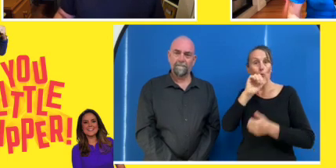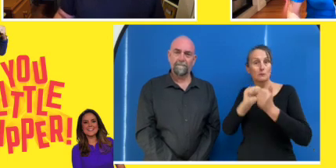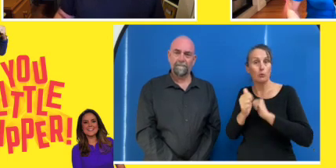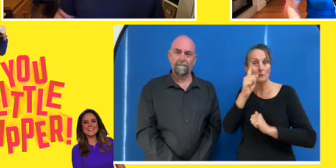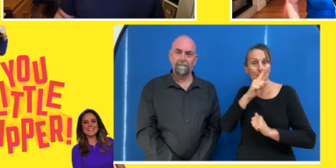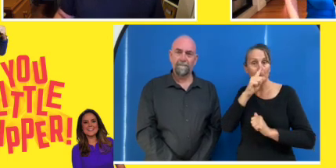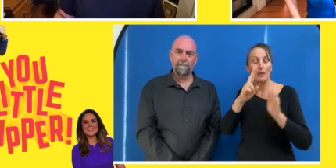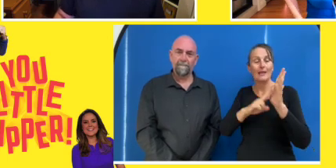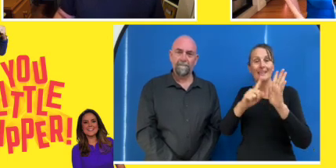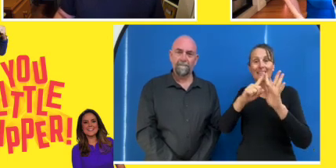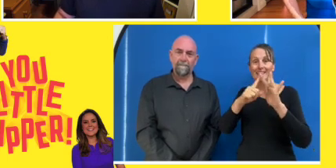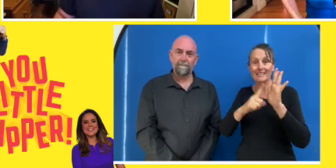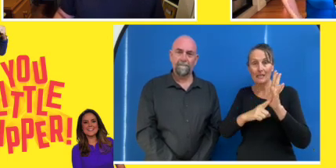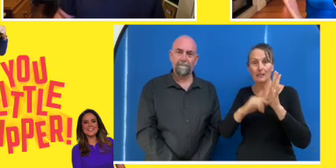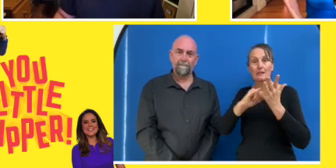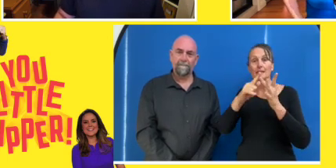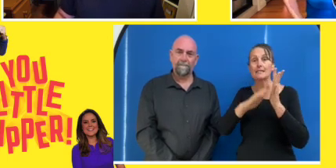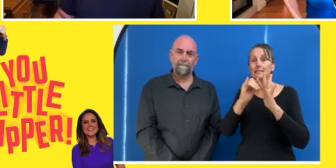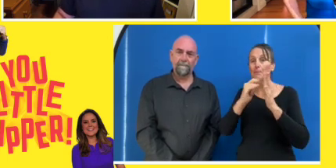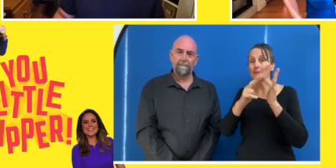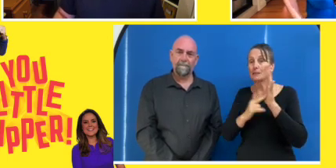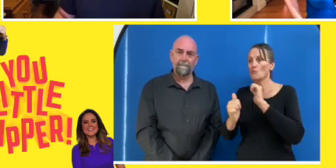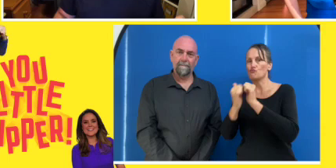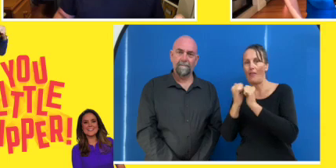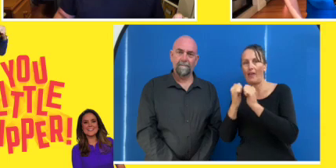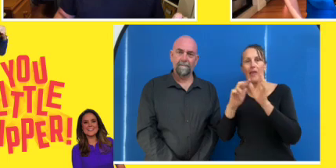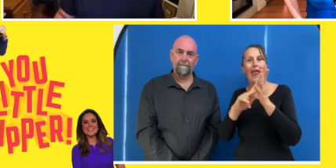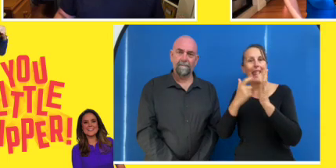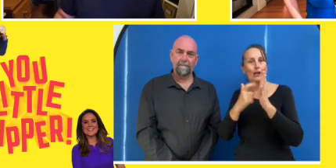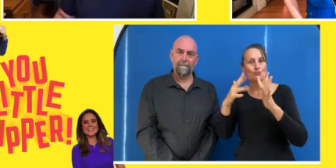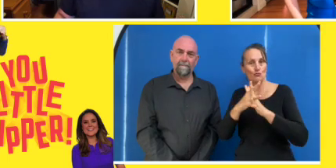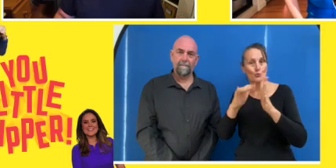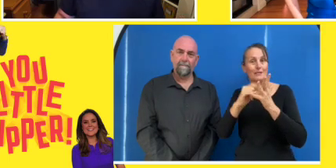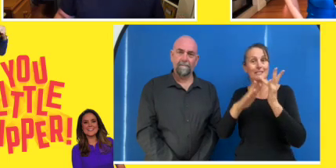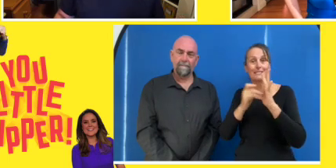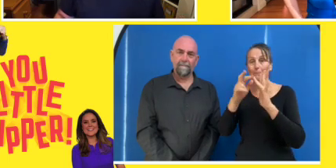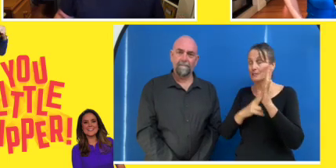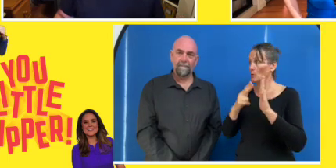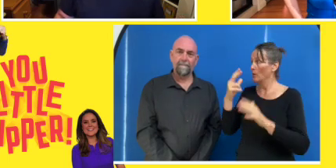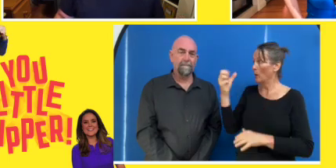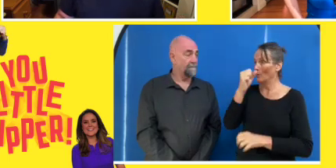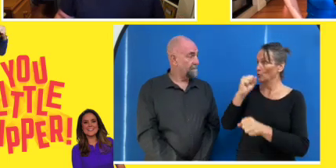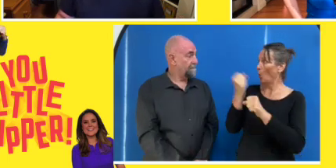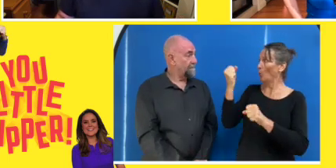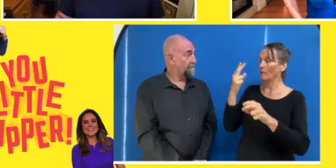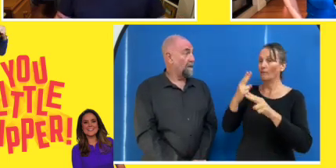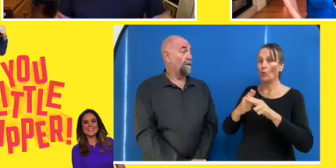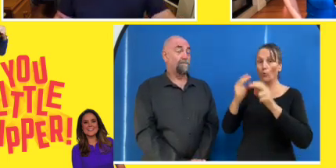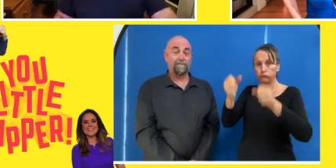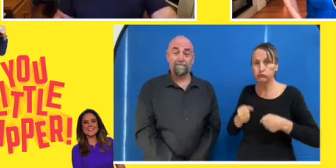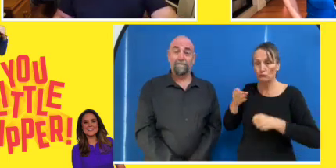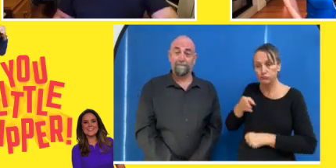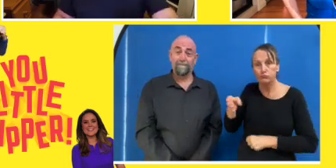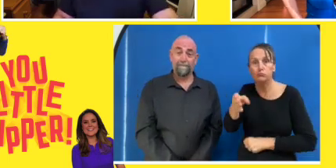two Great Britain athletes, Neil Simpson and Andrew Simpson, who won gold in the men's Super